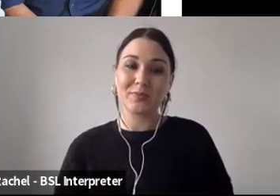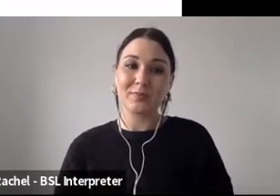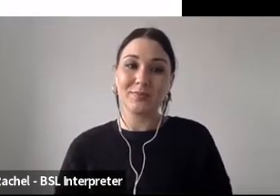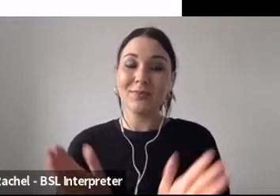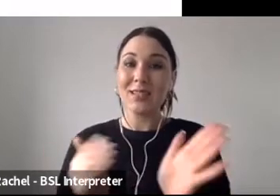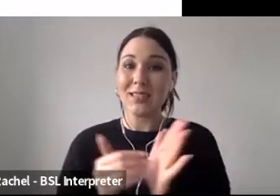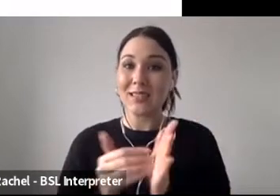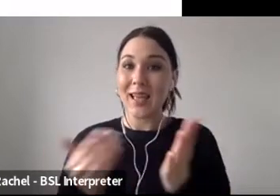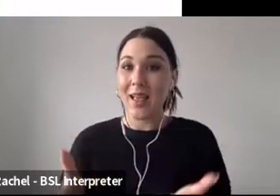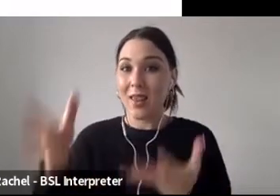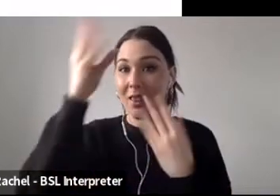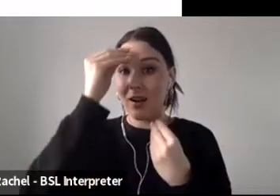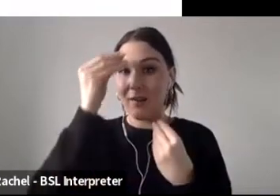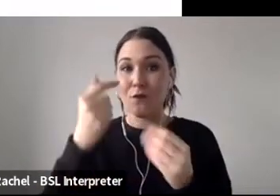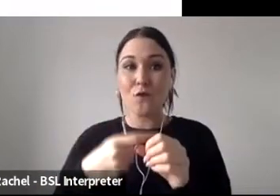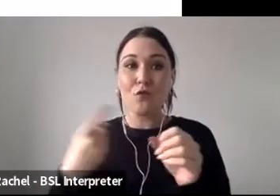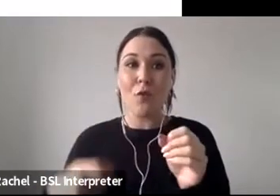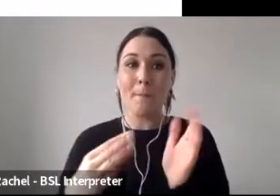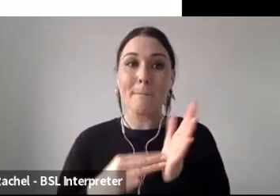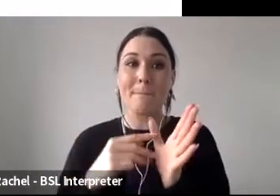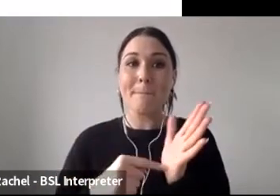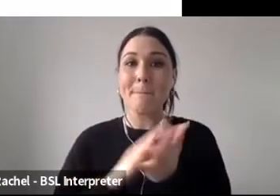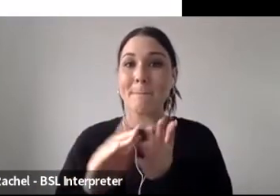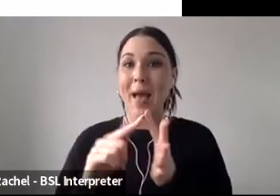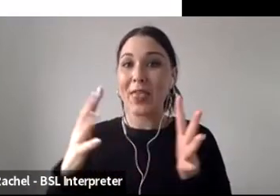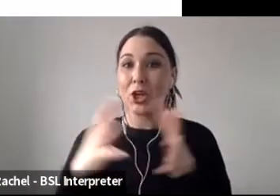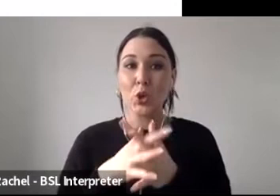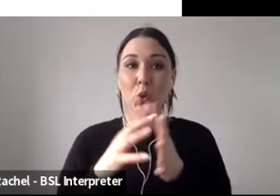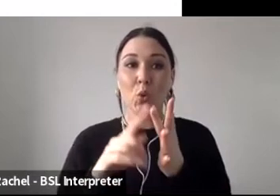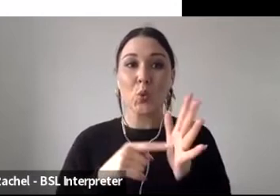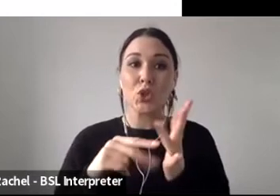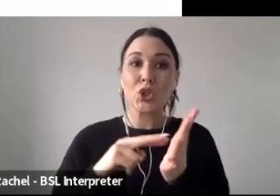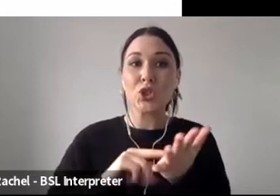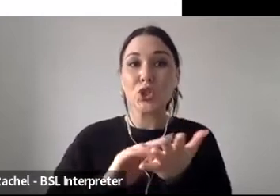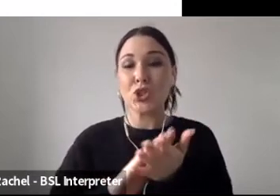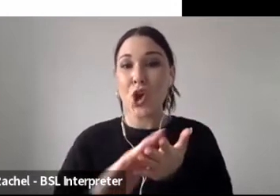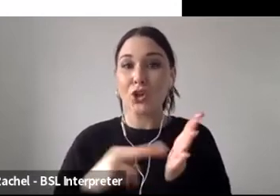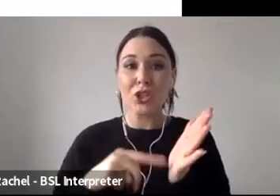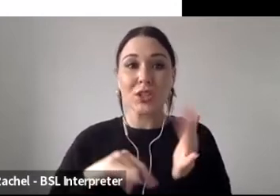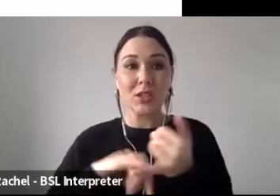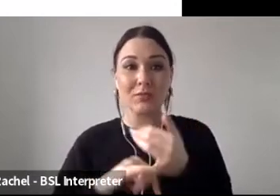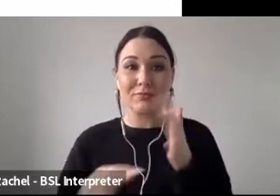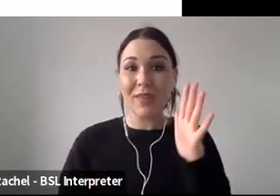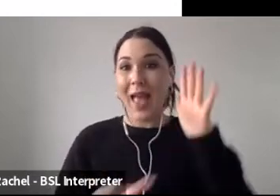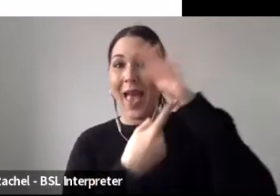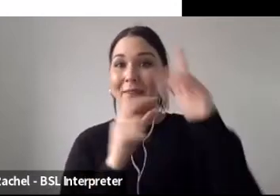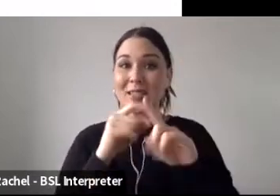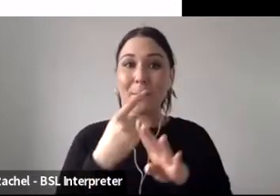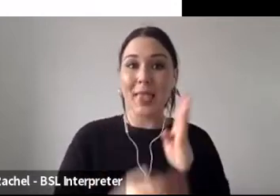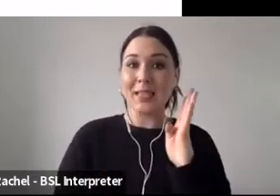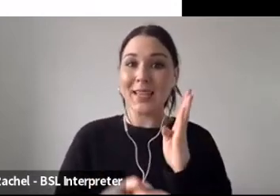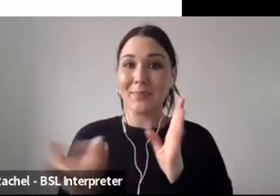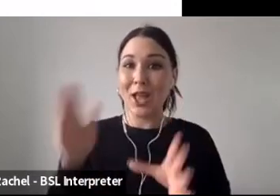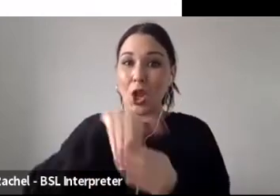going to learn from Matthew Johnston, who is Global Head of Disability Inclusion at ThoughtWorks and a digital